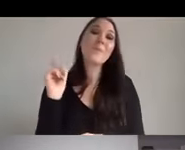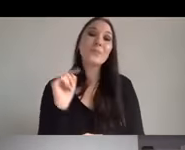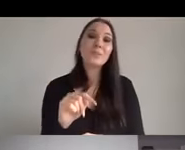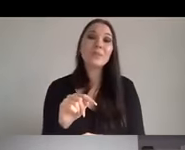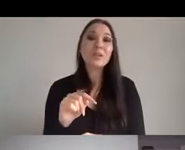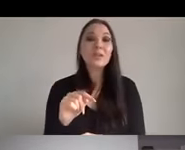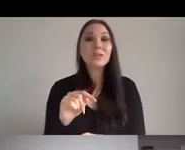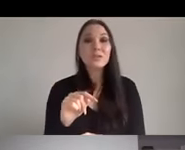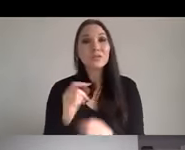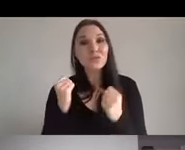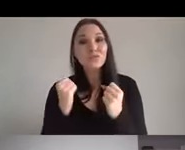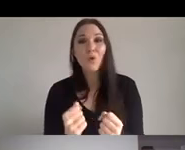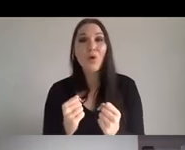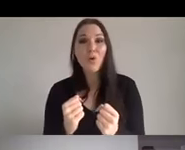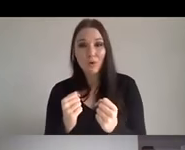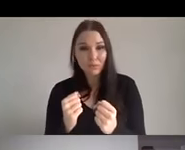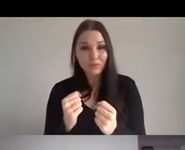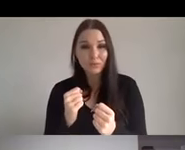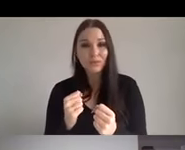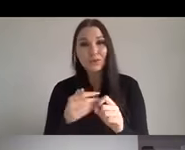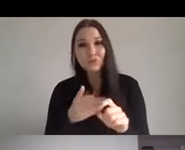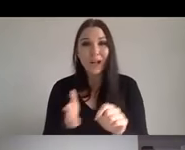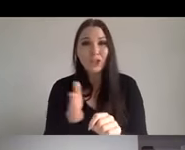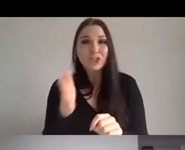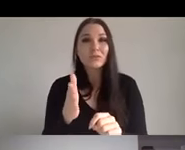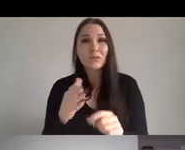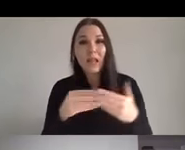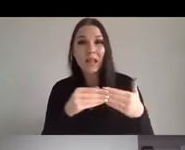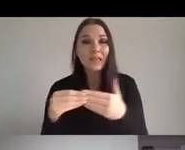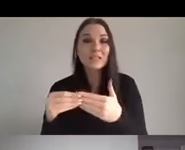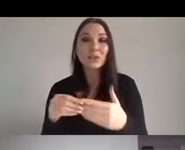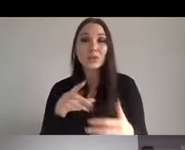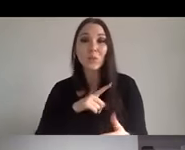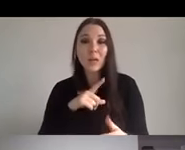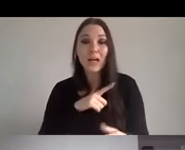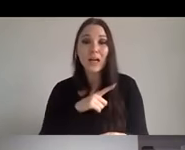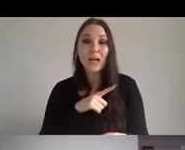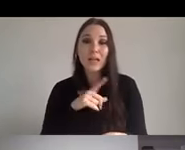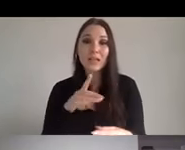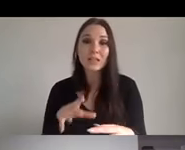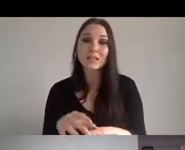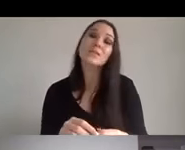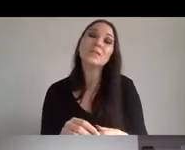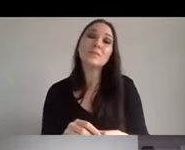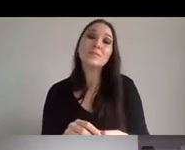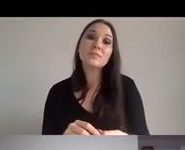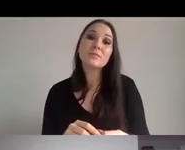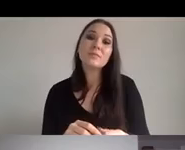a very strong way in that direction, because we also started with a very